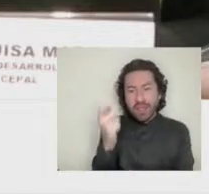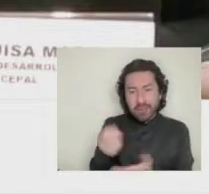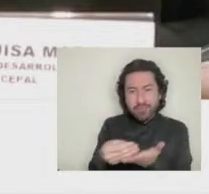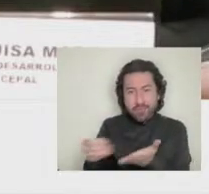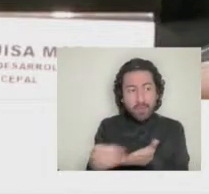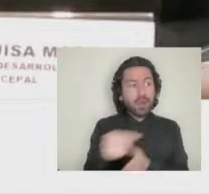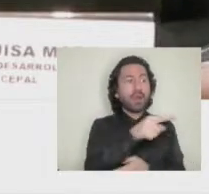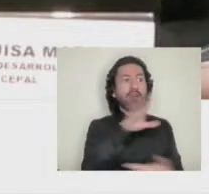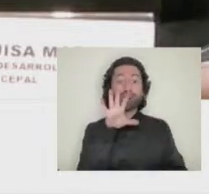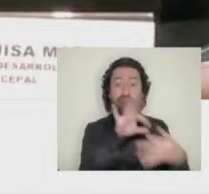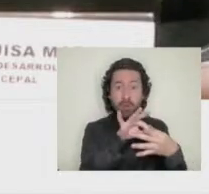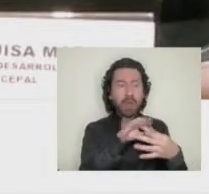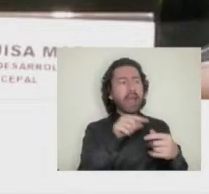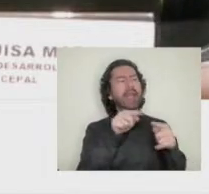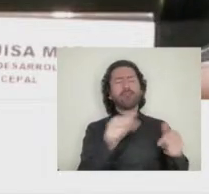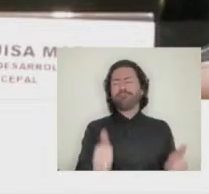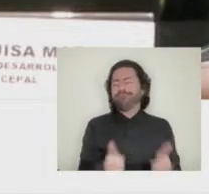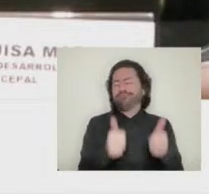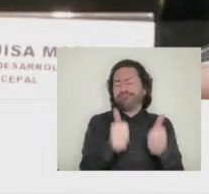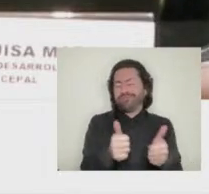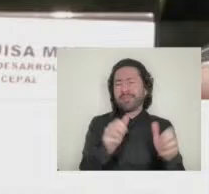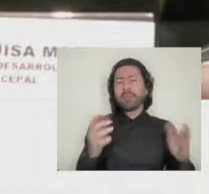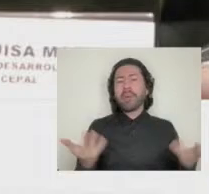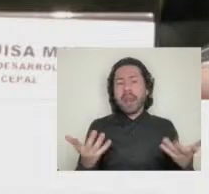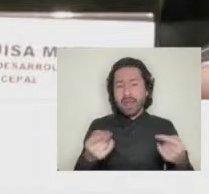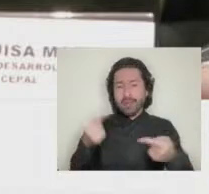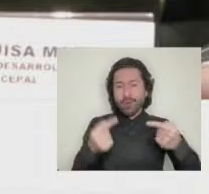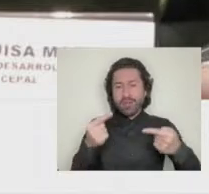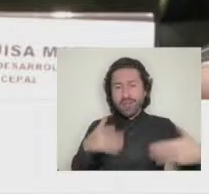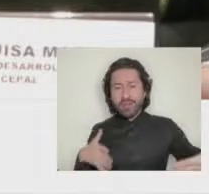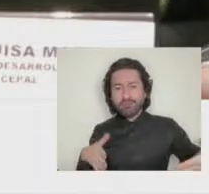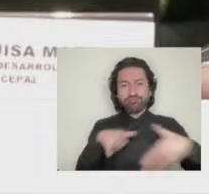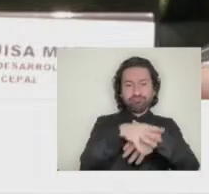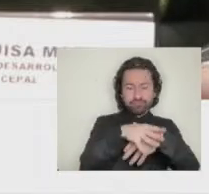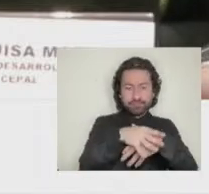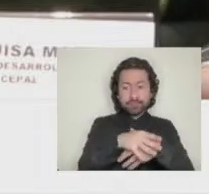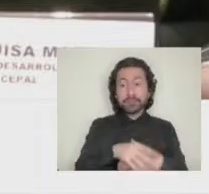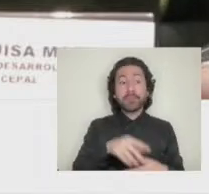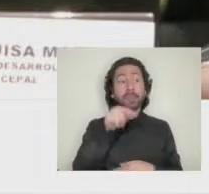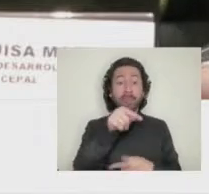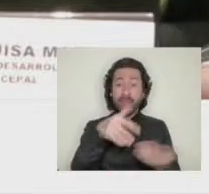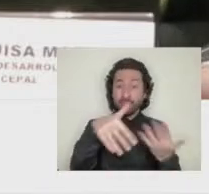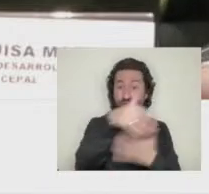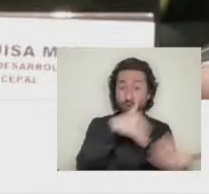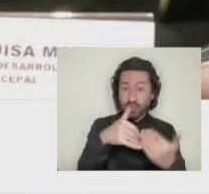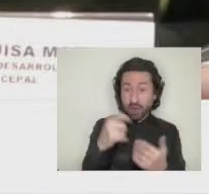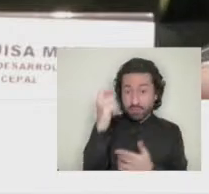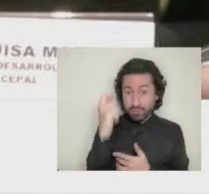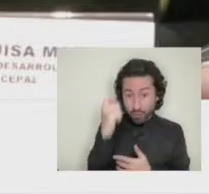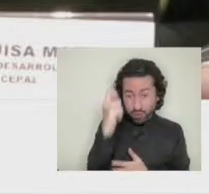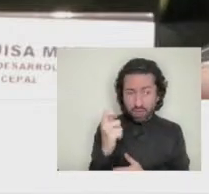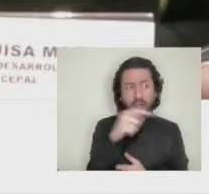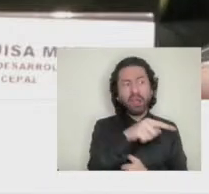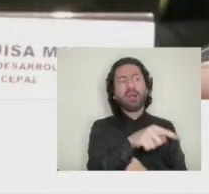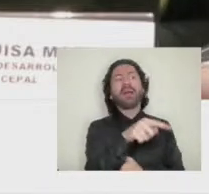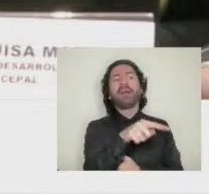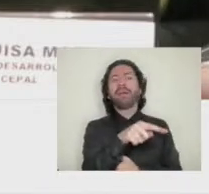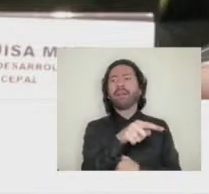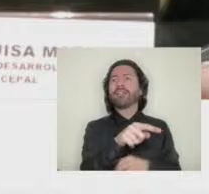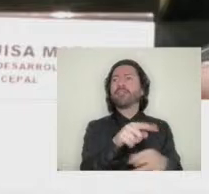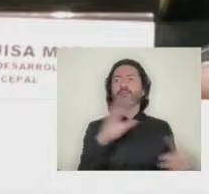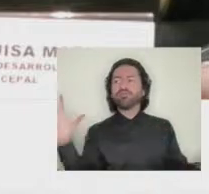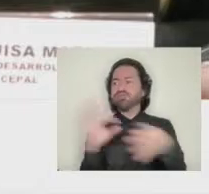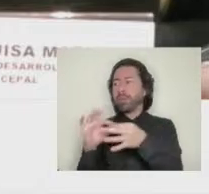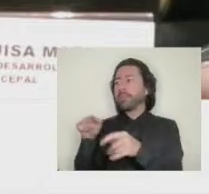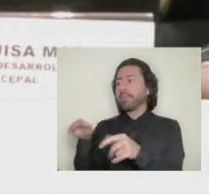a very strategic space in order to make headway with the comprehensive nature of policies. On the one hand, social protection has a direct impact upon